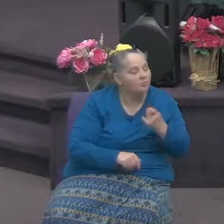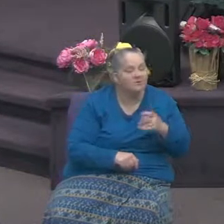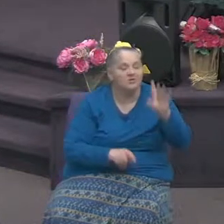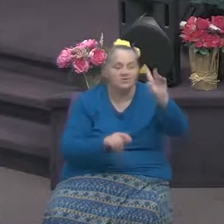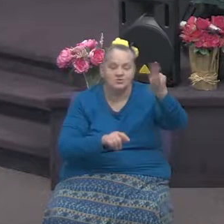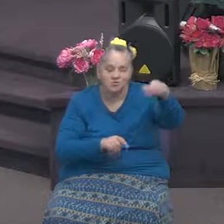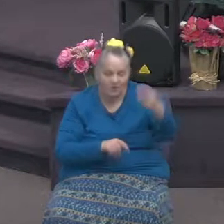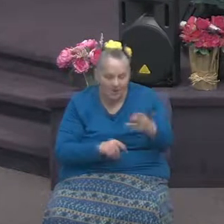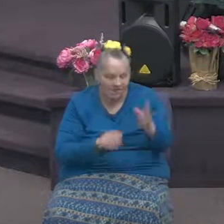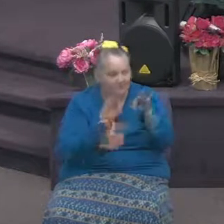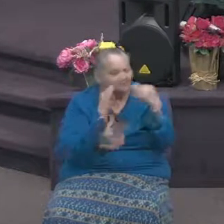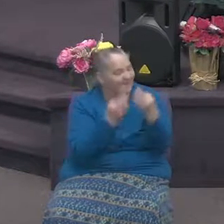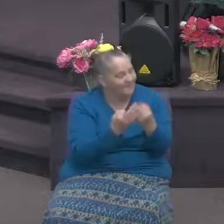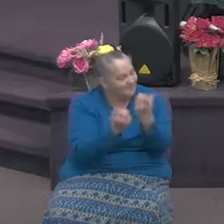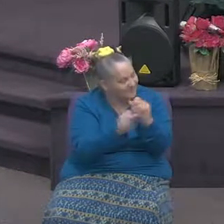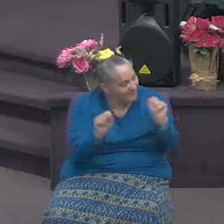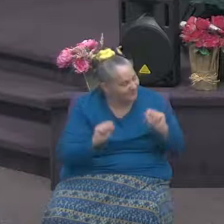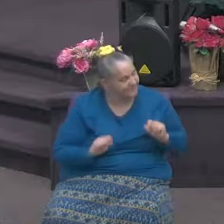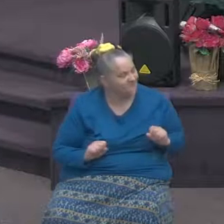Noah and his family.